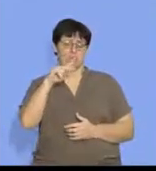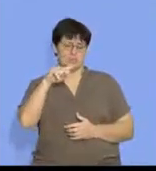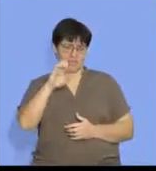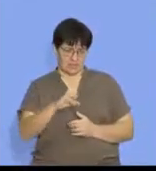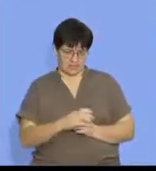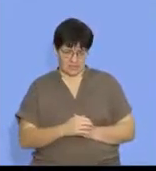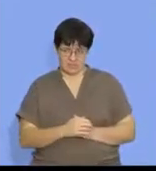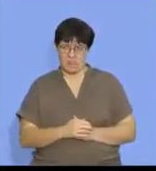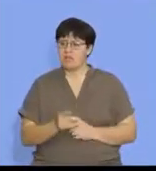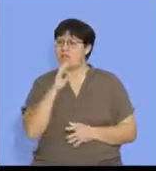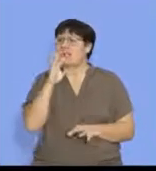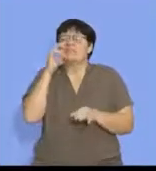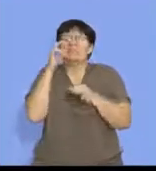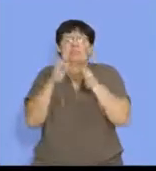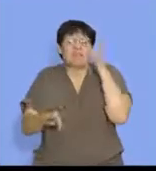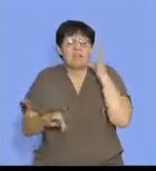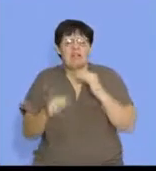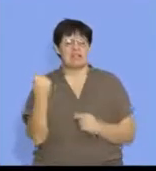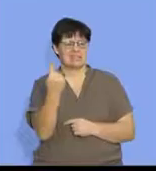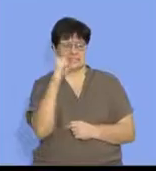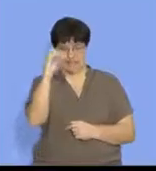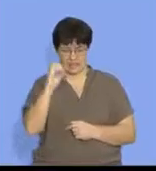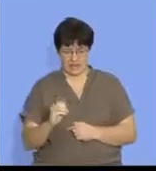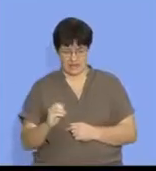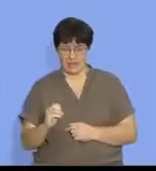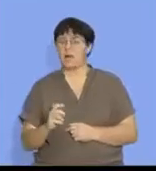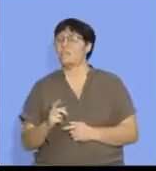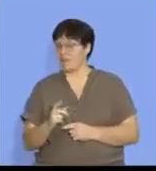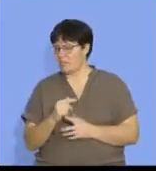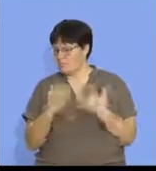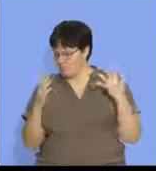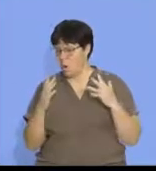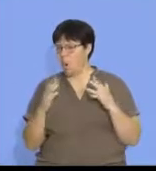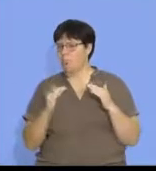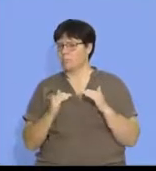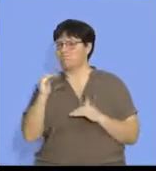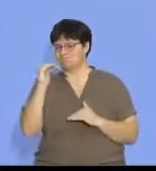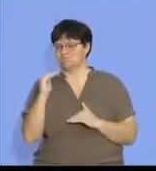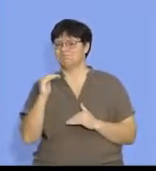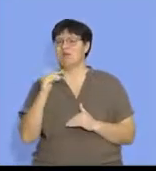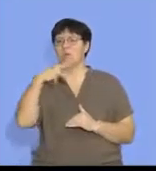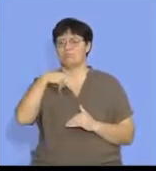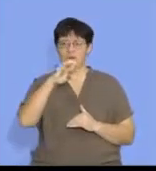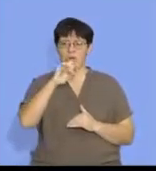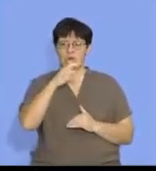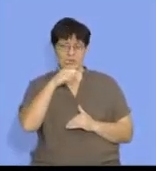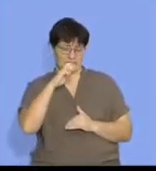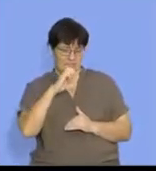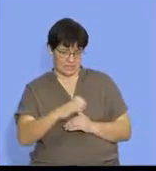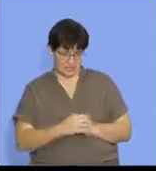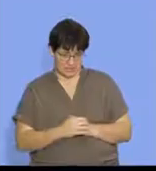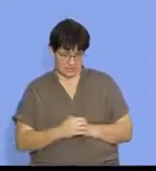though we say a simple single-celled, right, it is a bit more advanced than our prokaryotic. All of